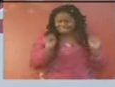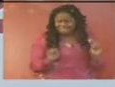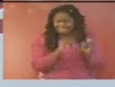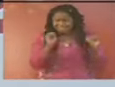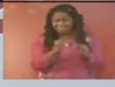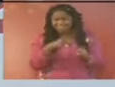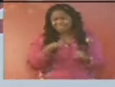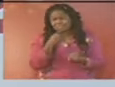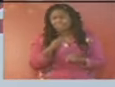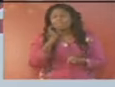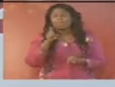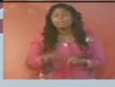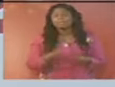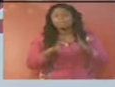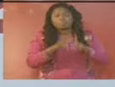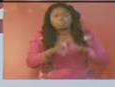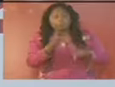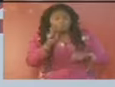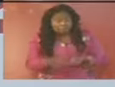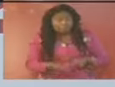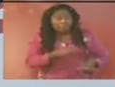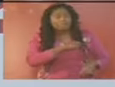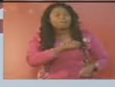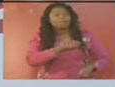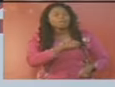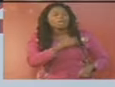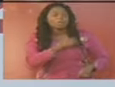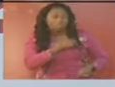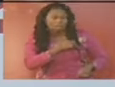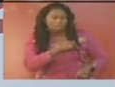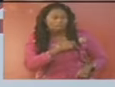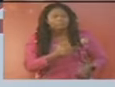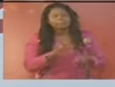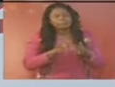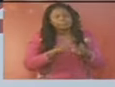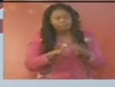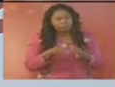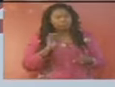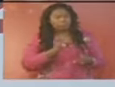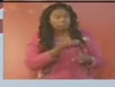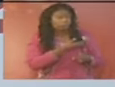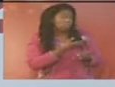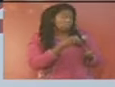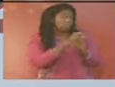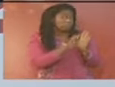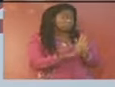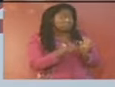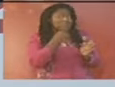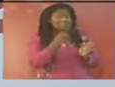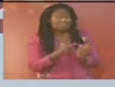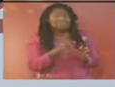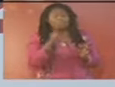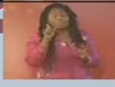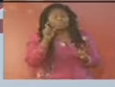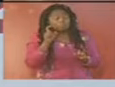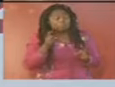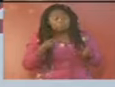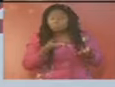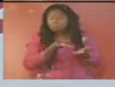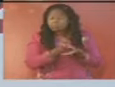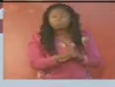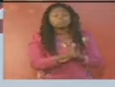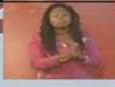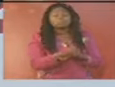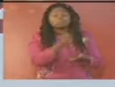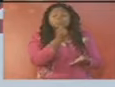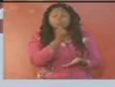be voluntary because of our constitution and the right to privacy and a private life. And I said that clearly